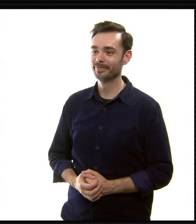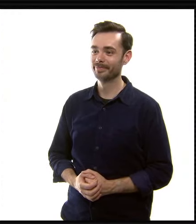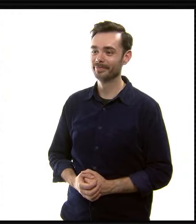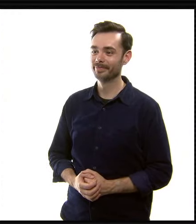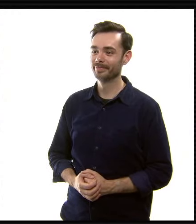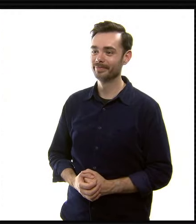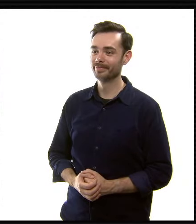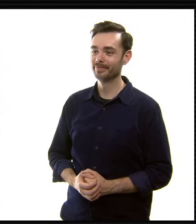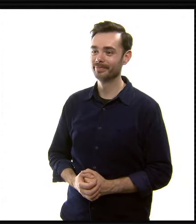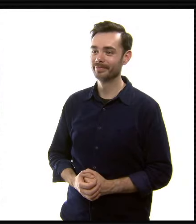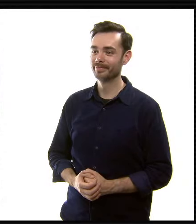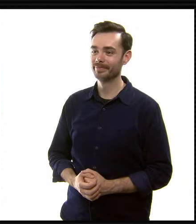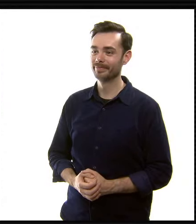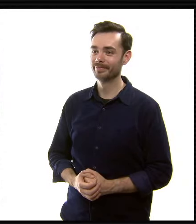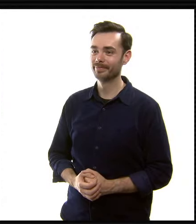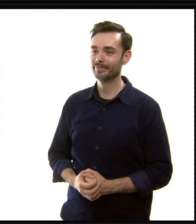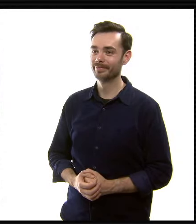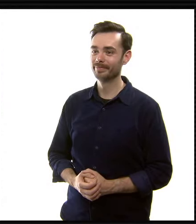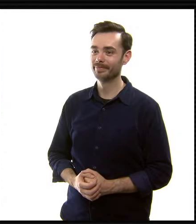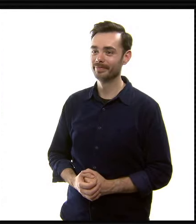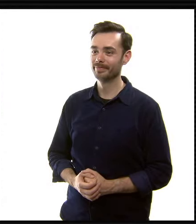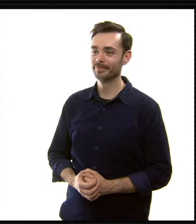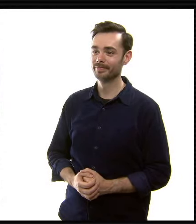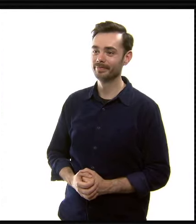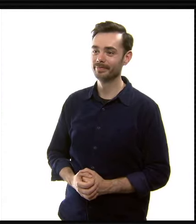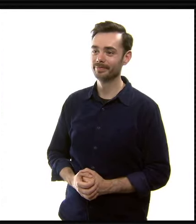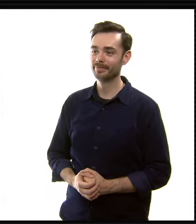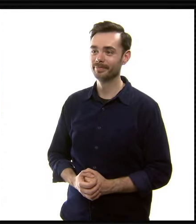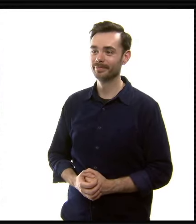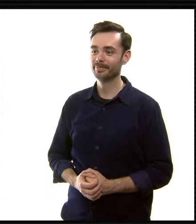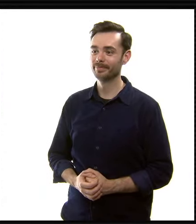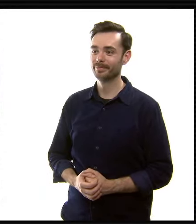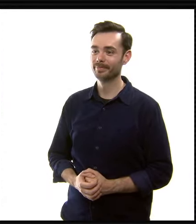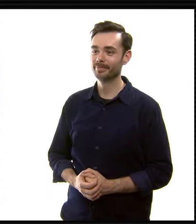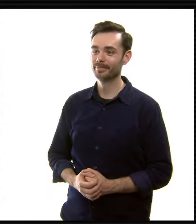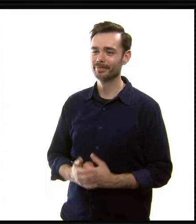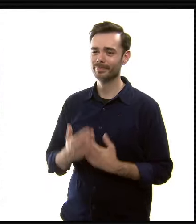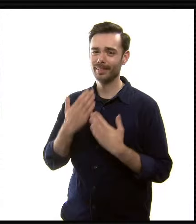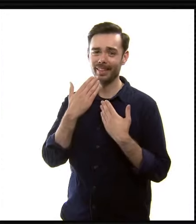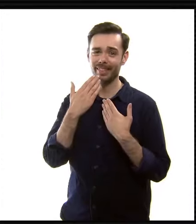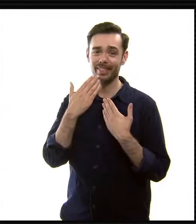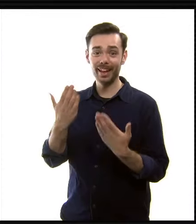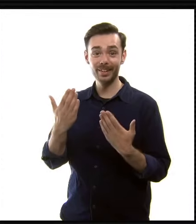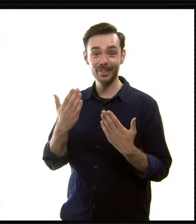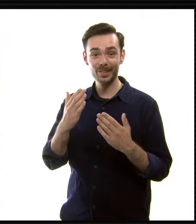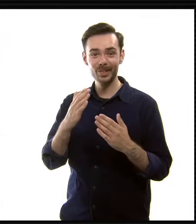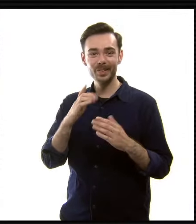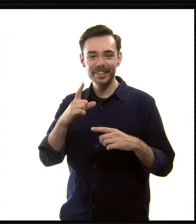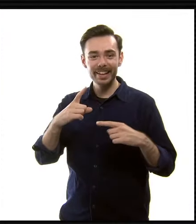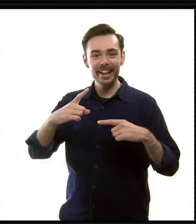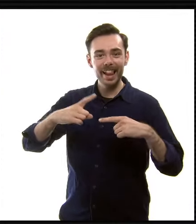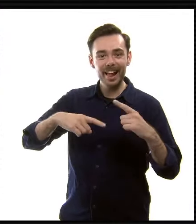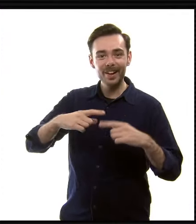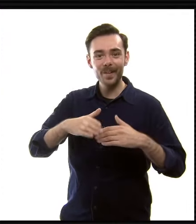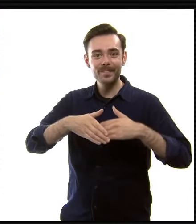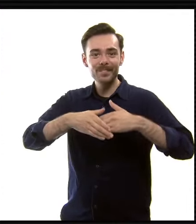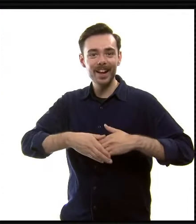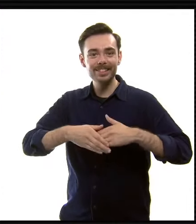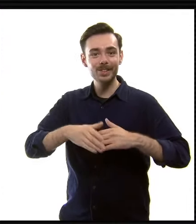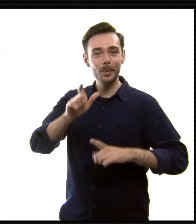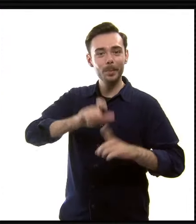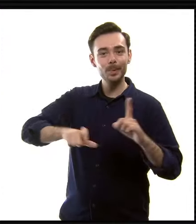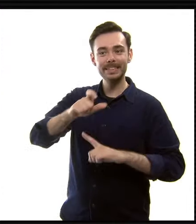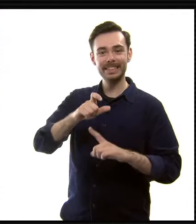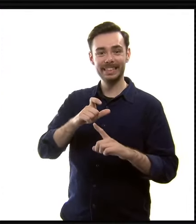are. Lola and Bowie. A huge thank you to the members of the Lego Life community for sending and sharing these really very